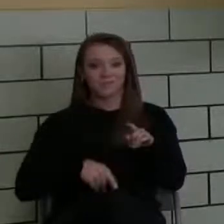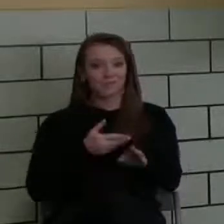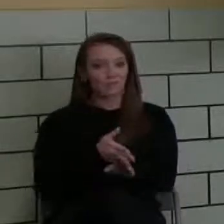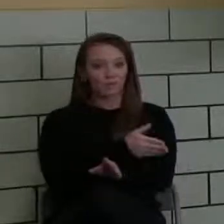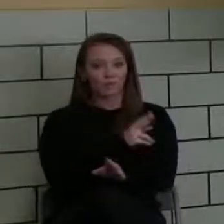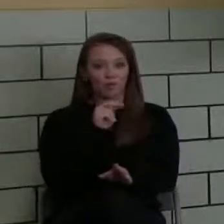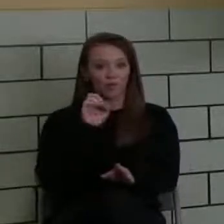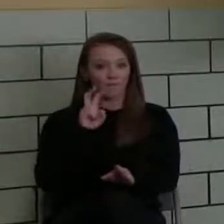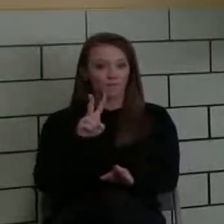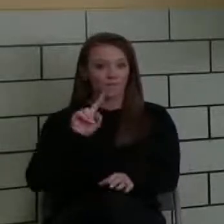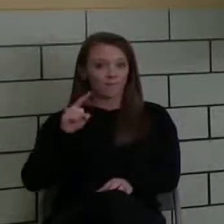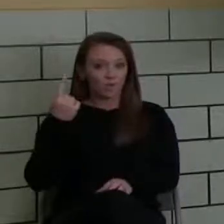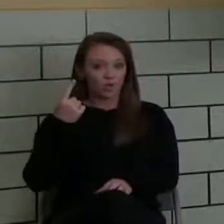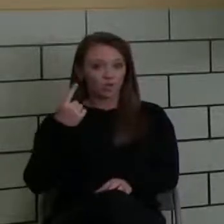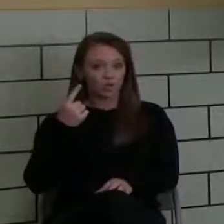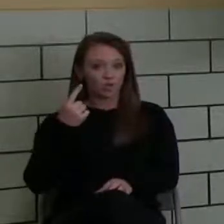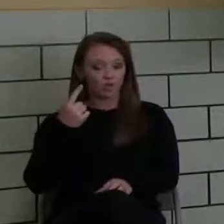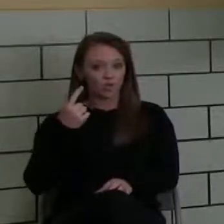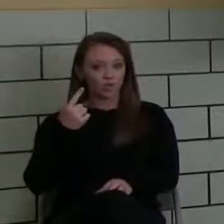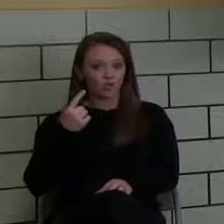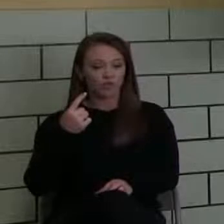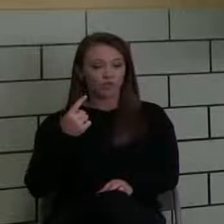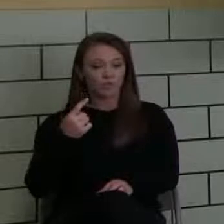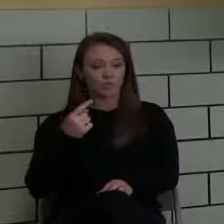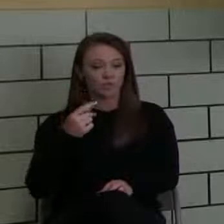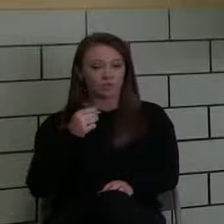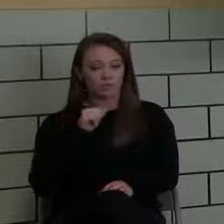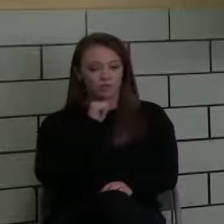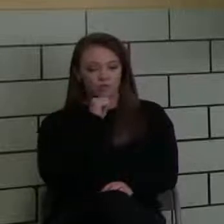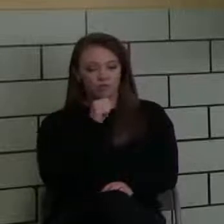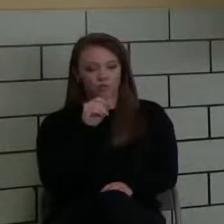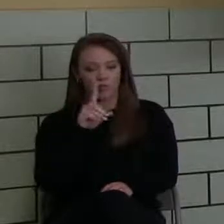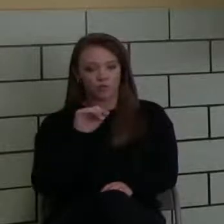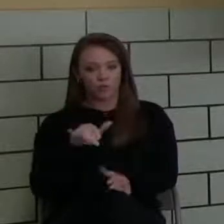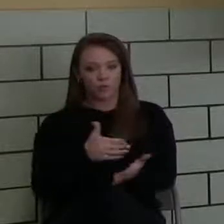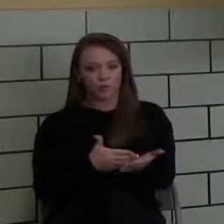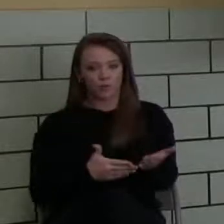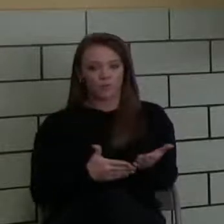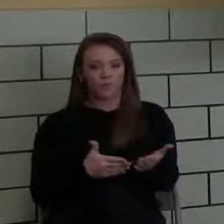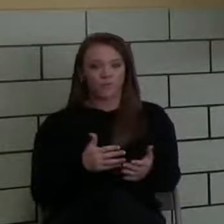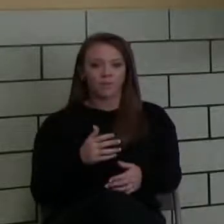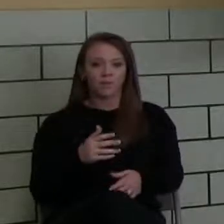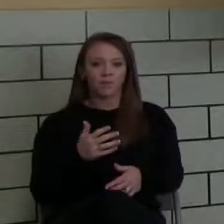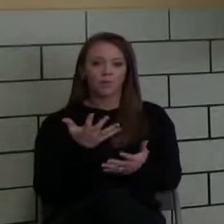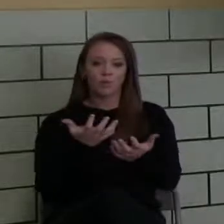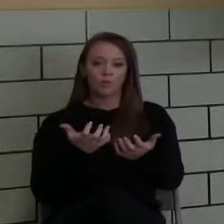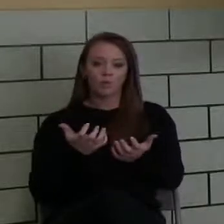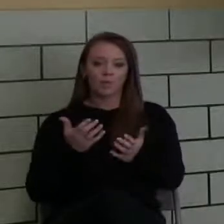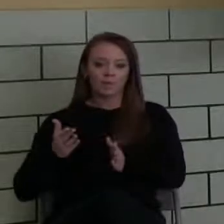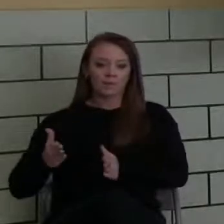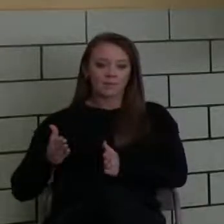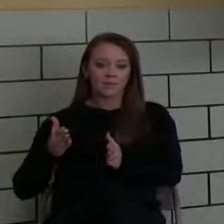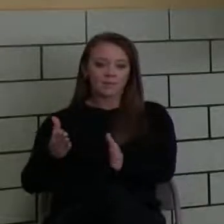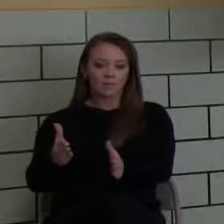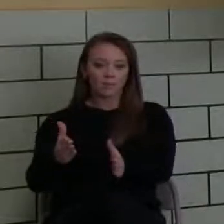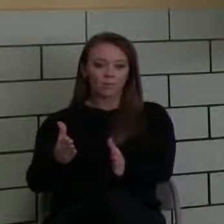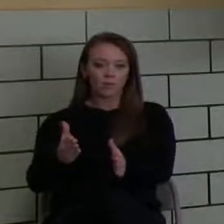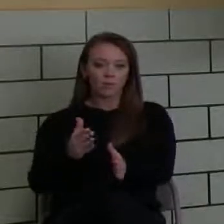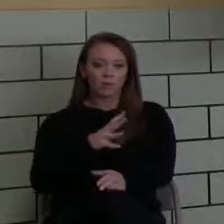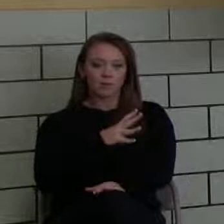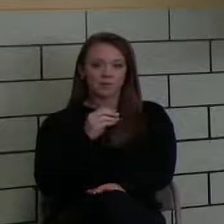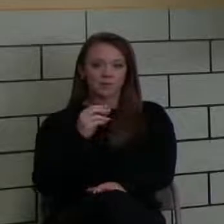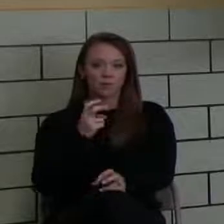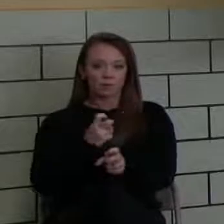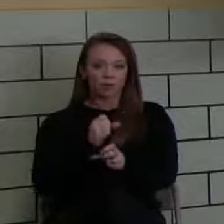start. The idea is that we want to get those sidewalks and the hardscape, maybe not every